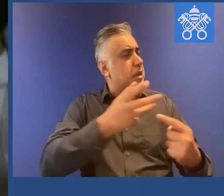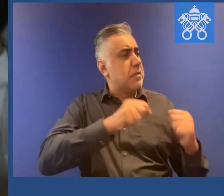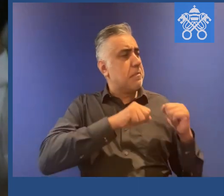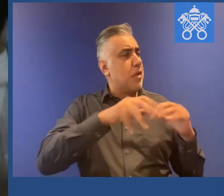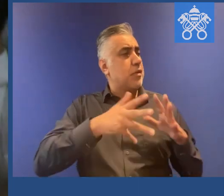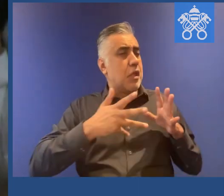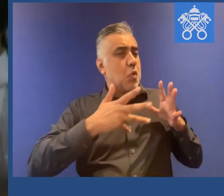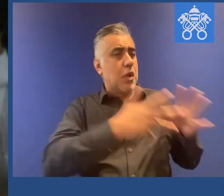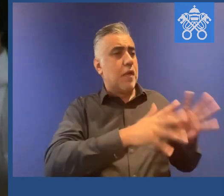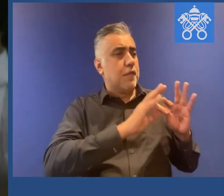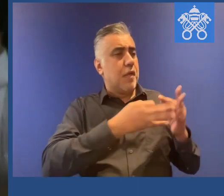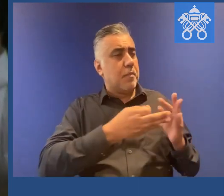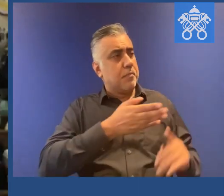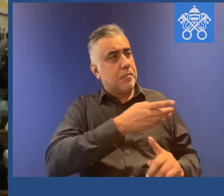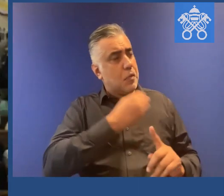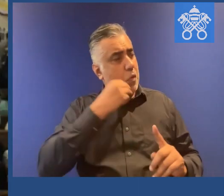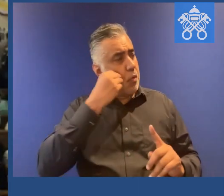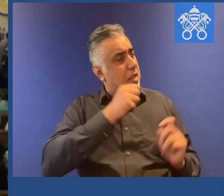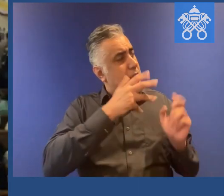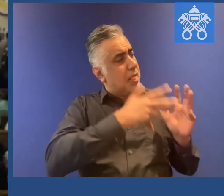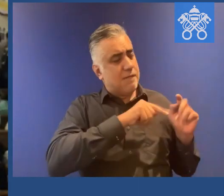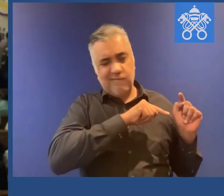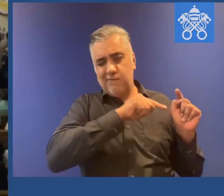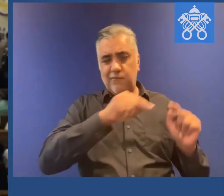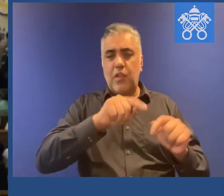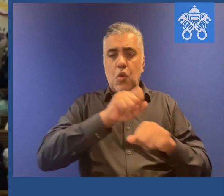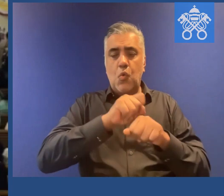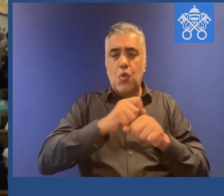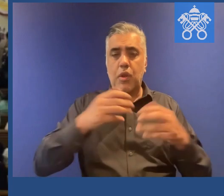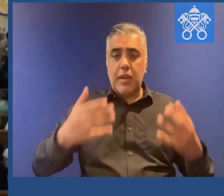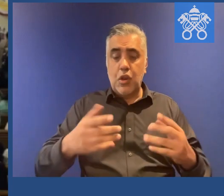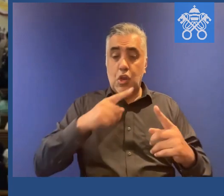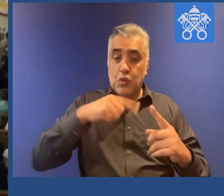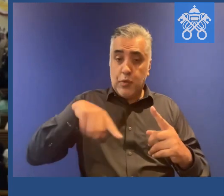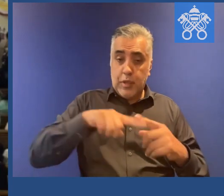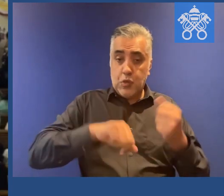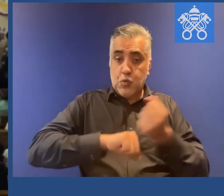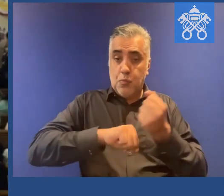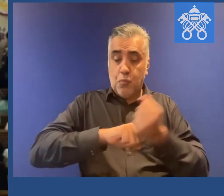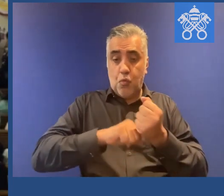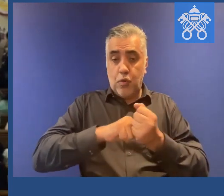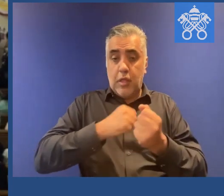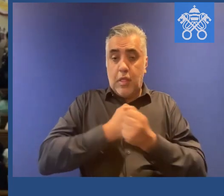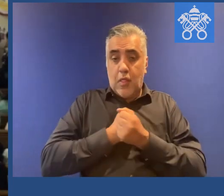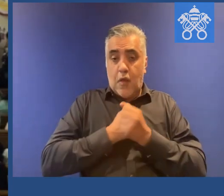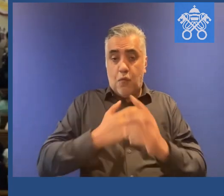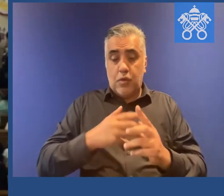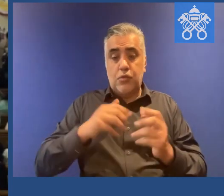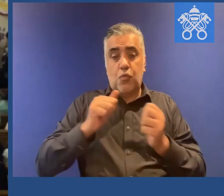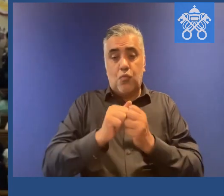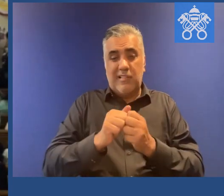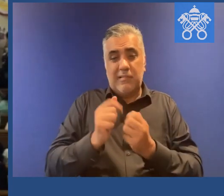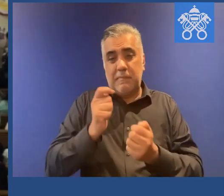left their families back home to work here so that they could support their loved ones with their